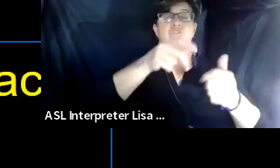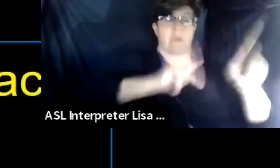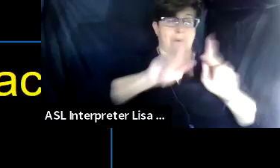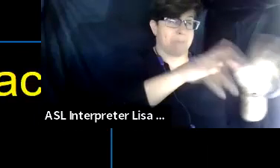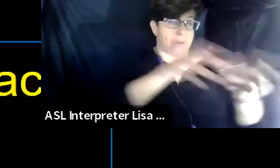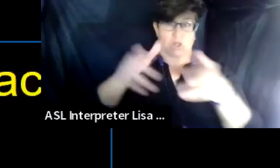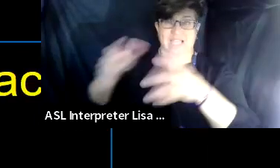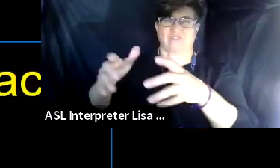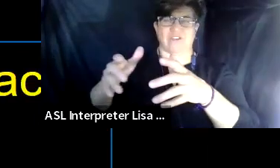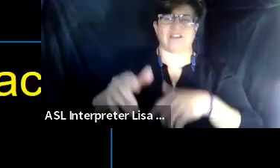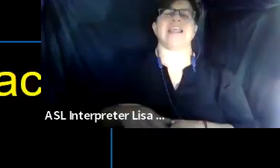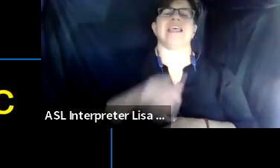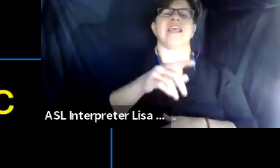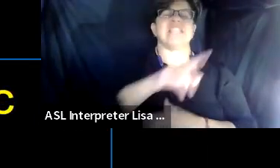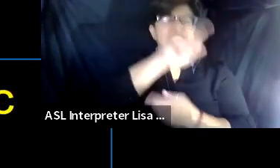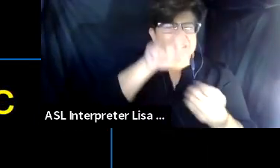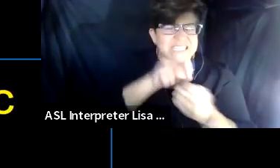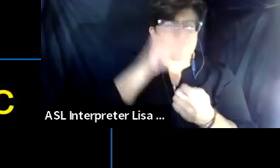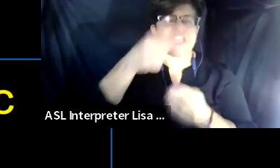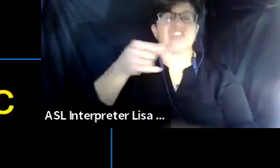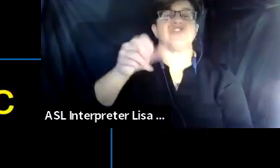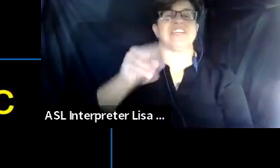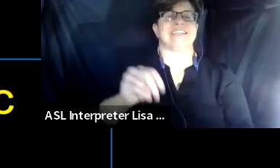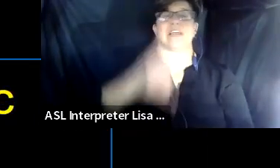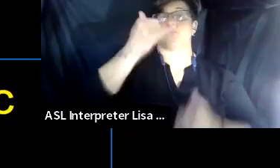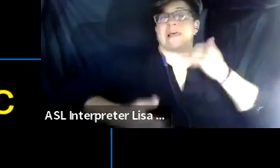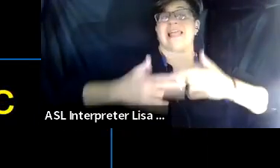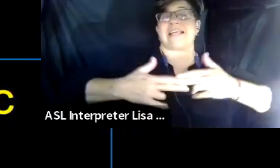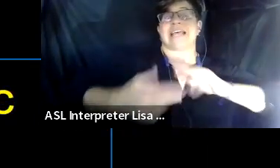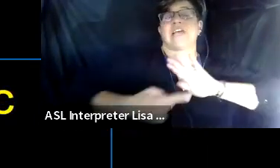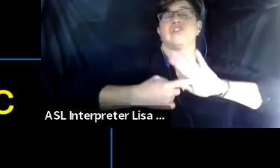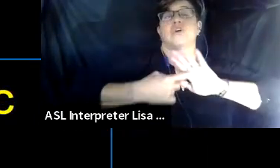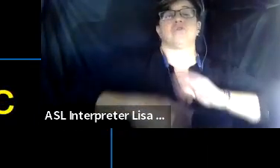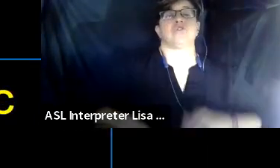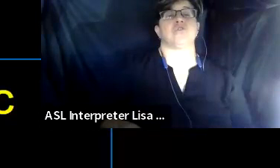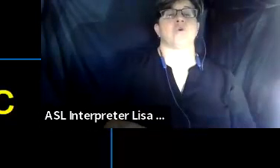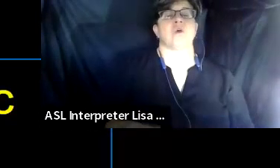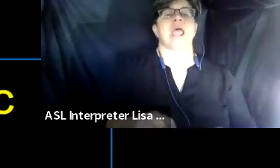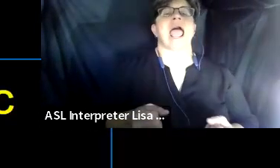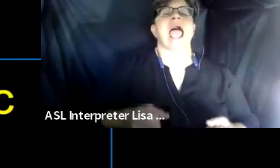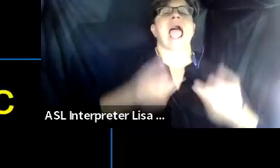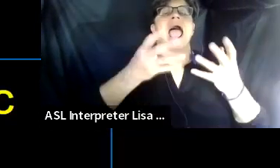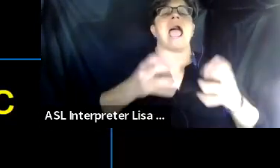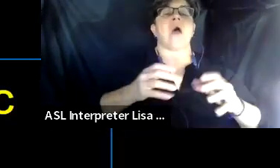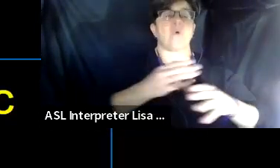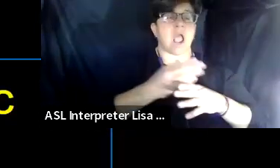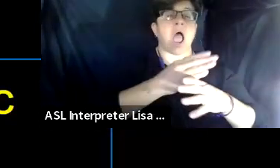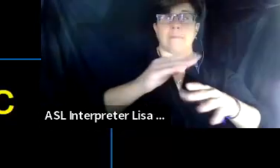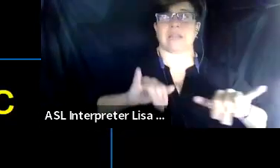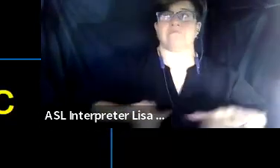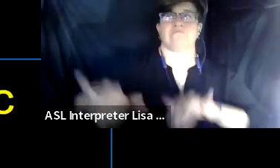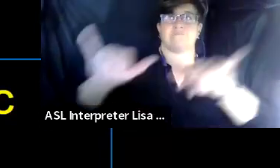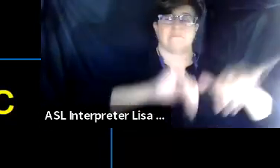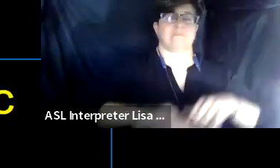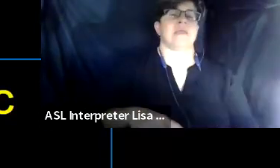that for specific genes. So if I will go to my last slide, you can see the prevalence of 2 genes, RPE65 at the bottom, and